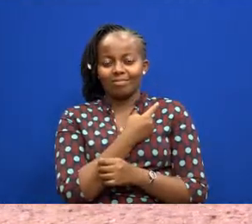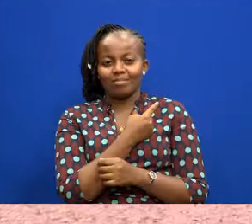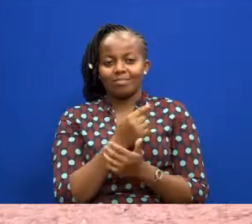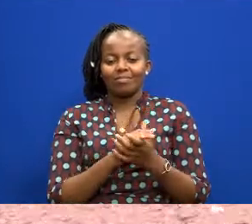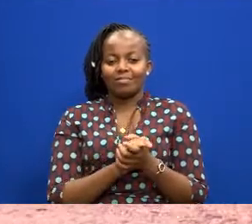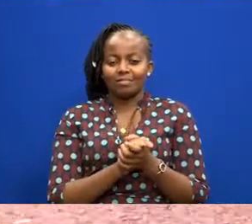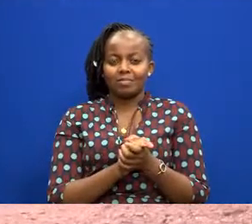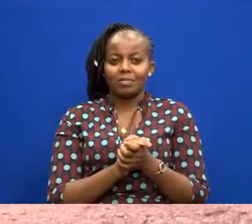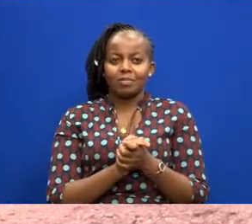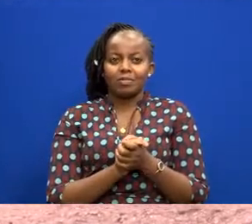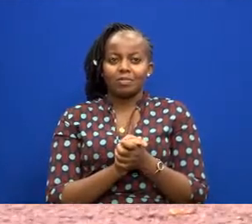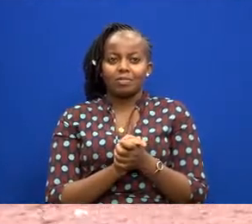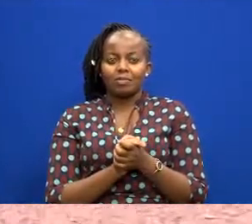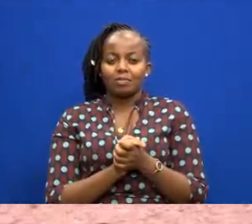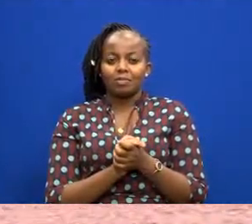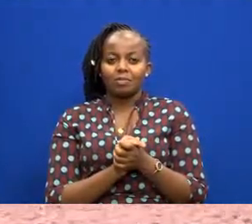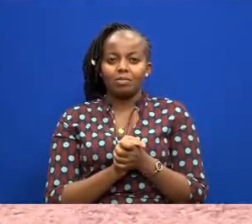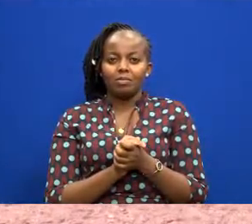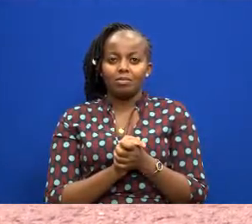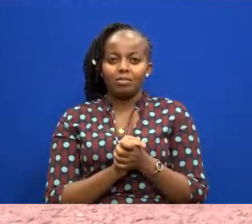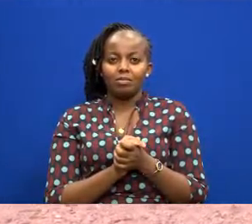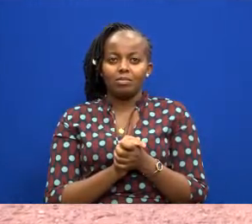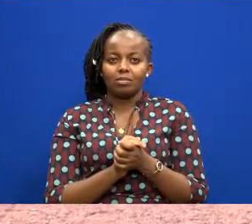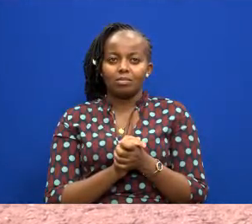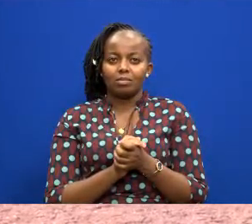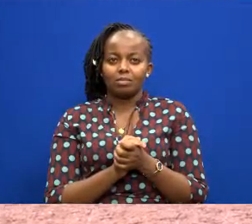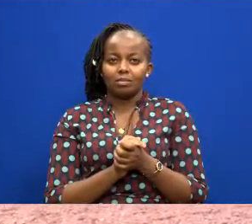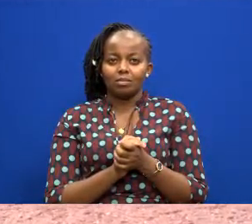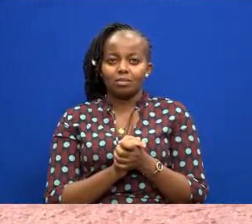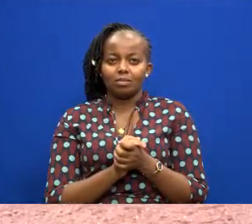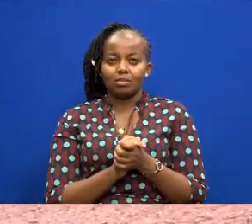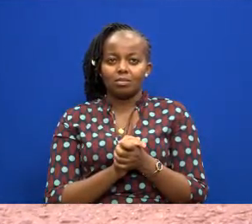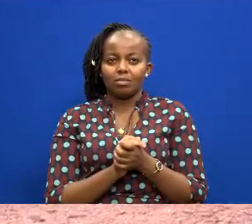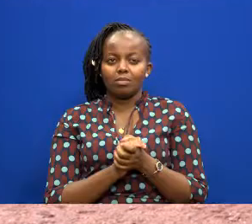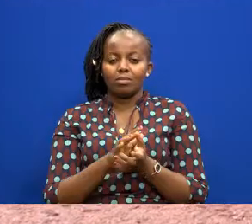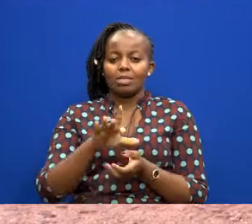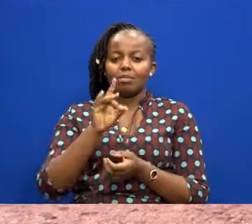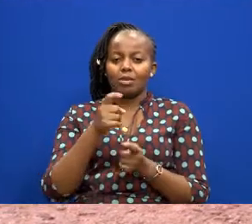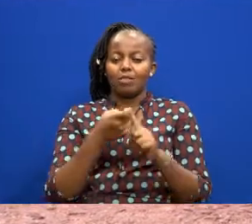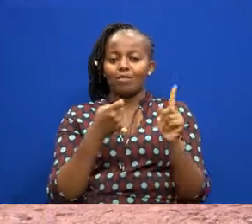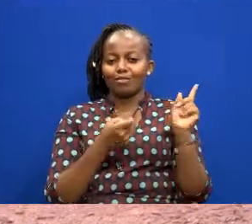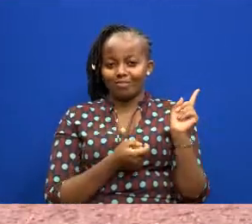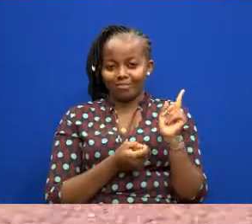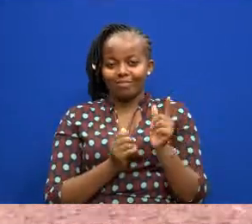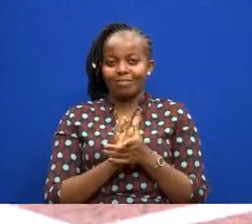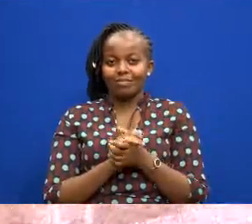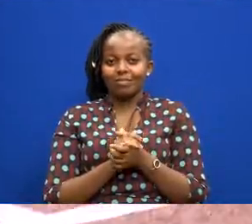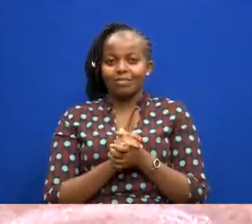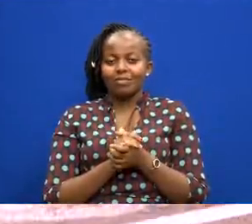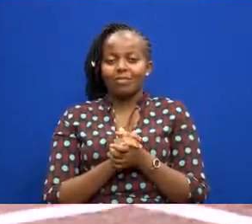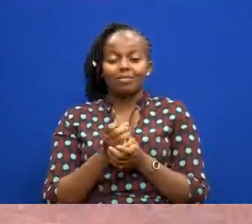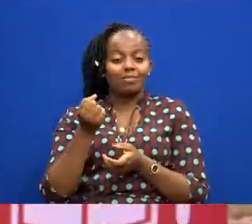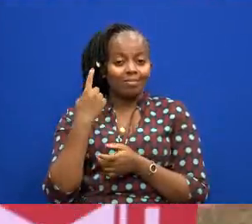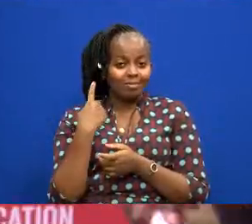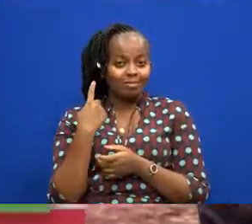turn, double, 1, come to 5, pick it from here. Is that well understood?